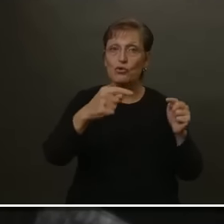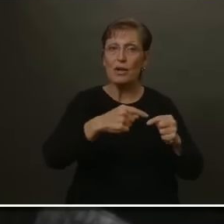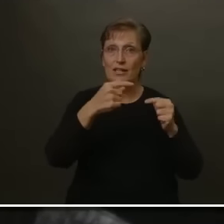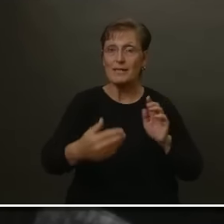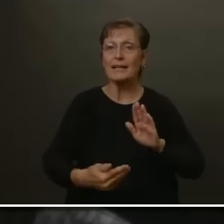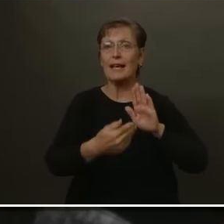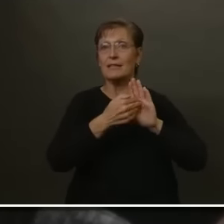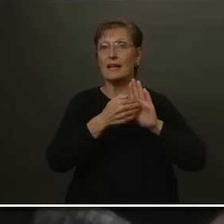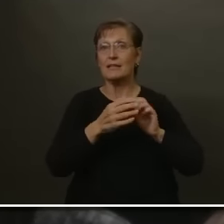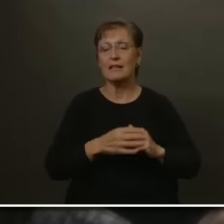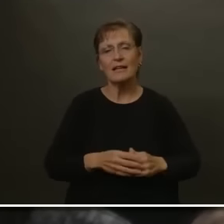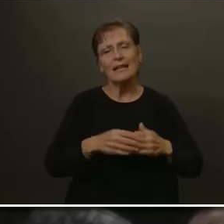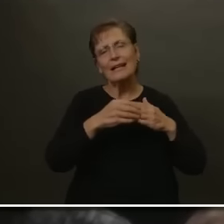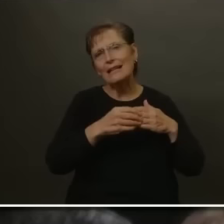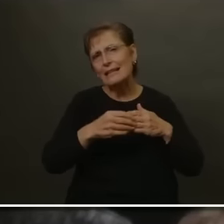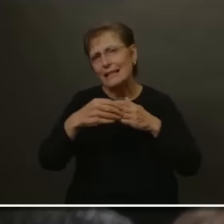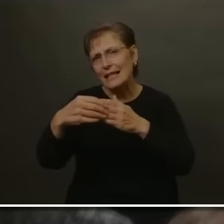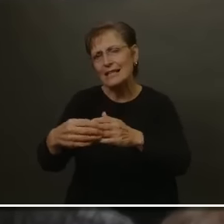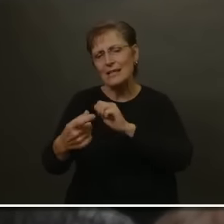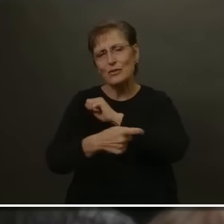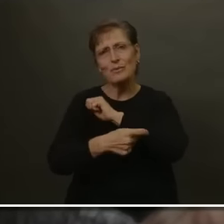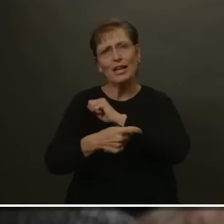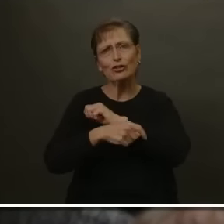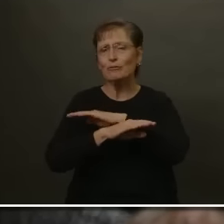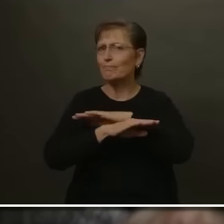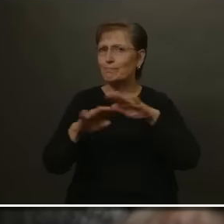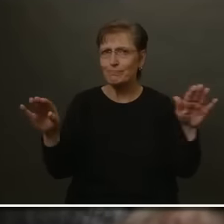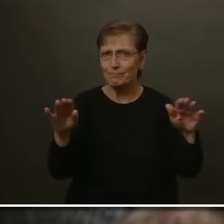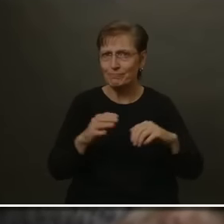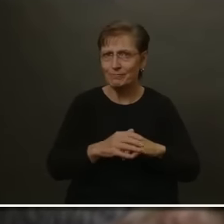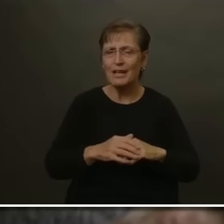who trespass against us. And lead us not into